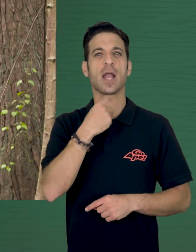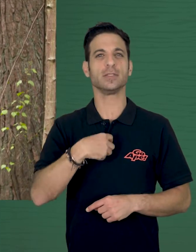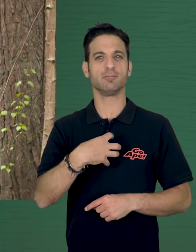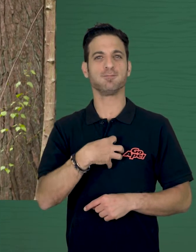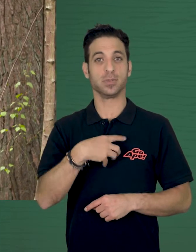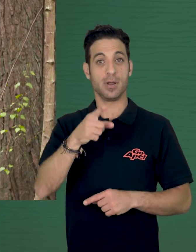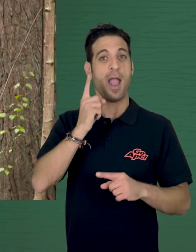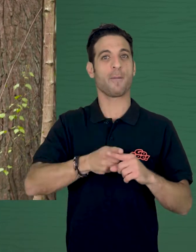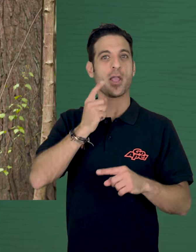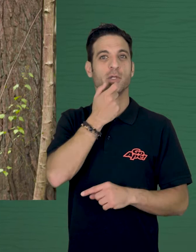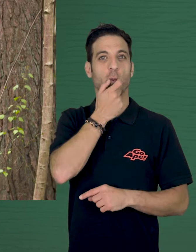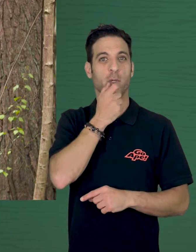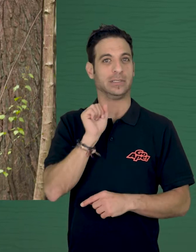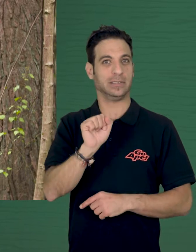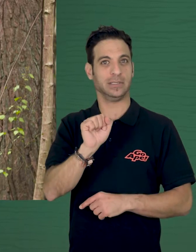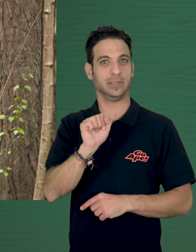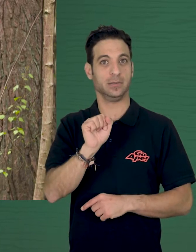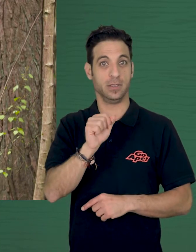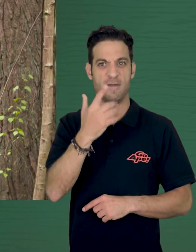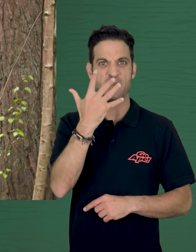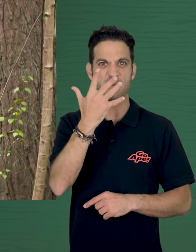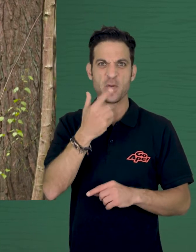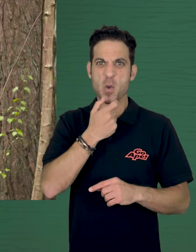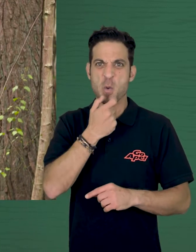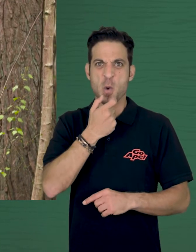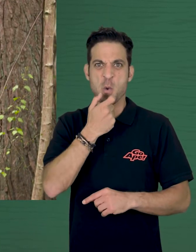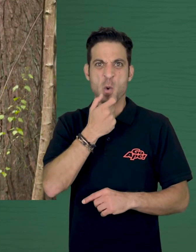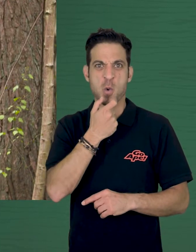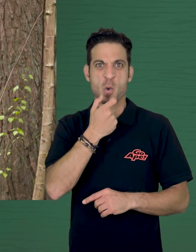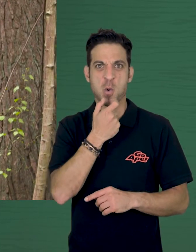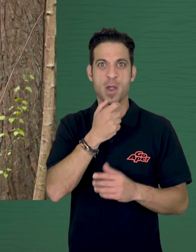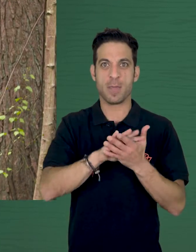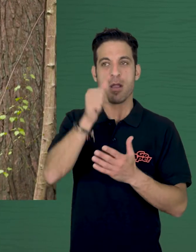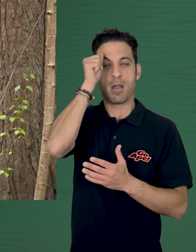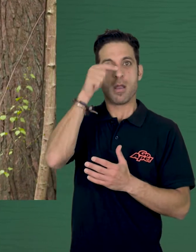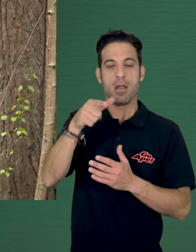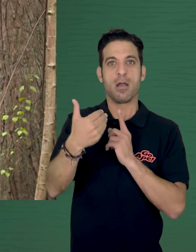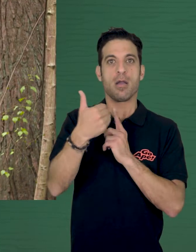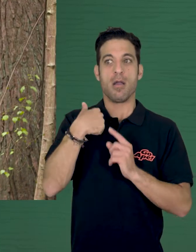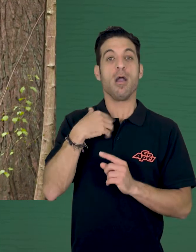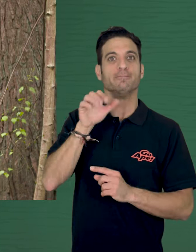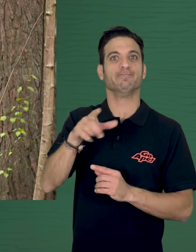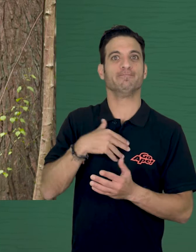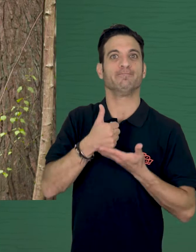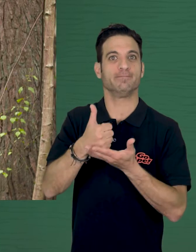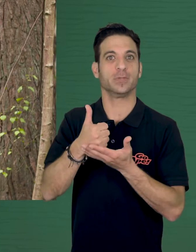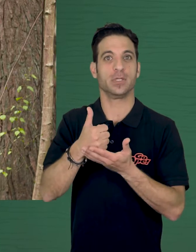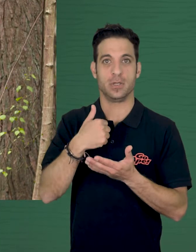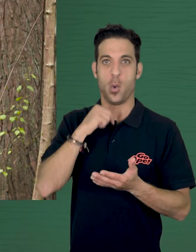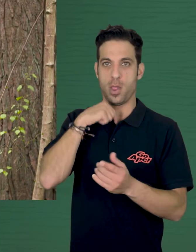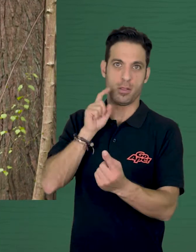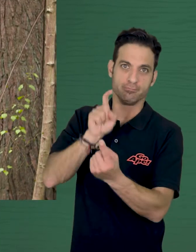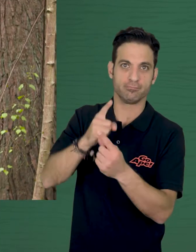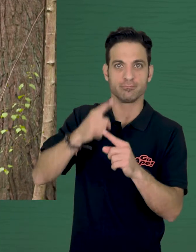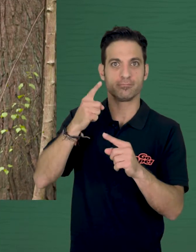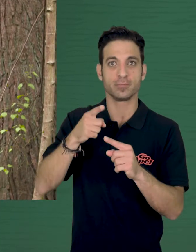red pouches, you all have an emergency whistle. So 5 short, sharp blasts on that in the event of an emergency if you do need my attention, and